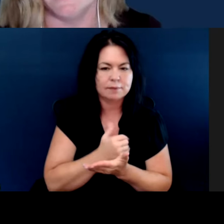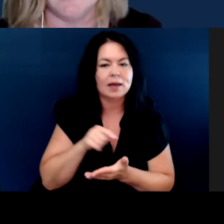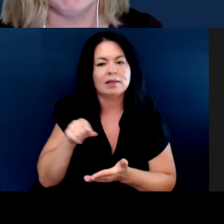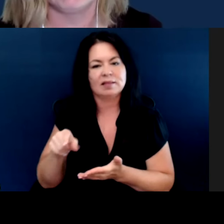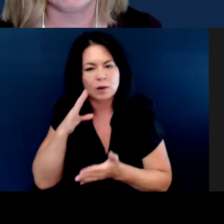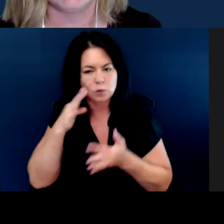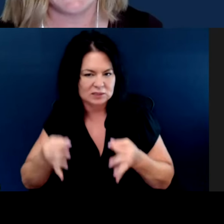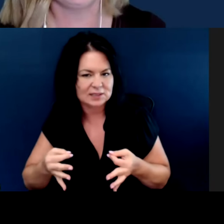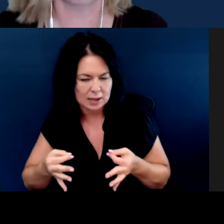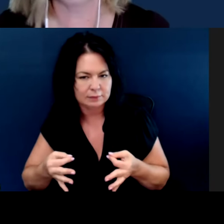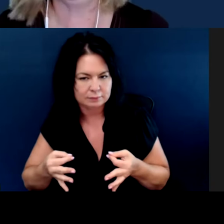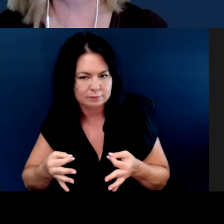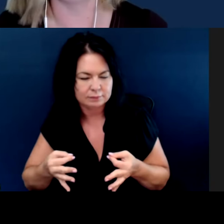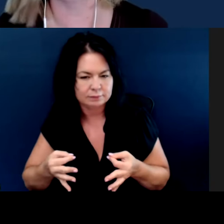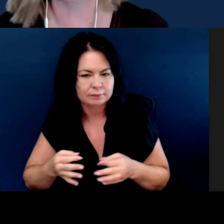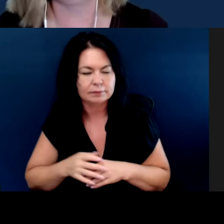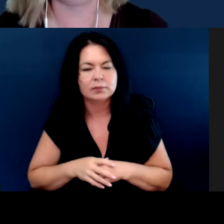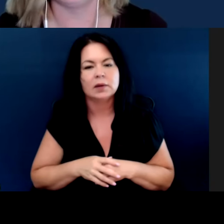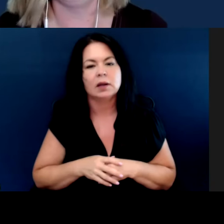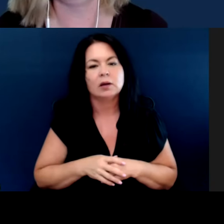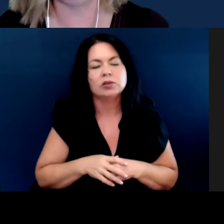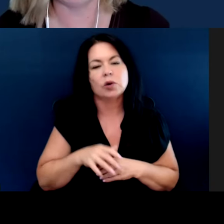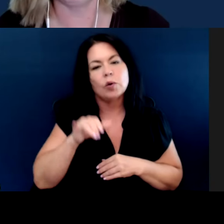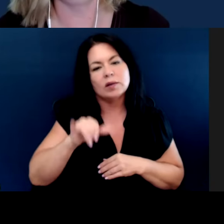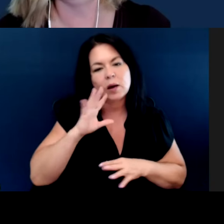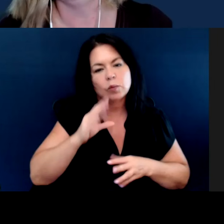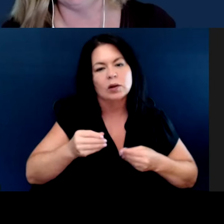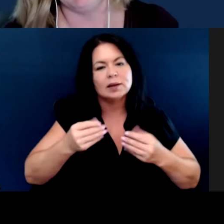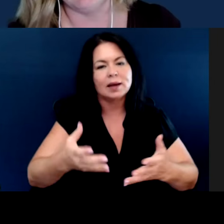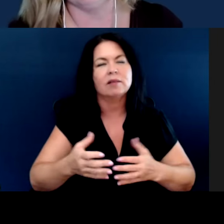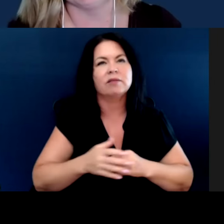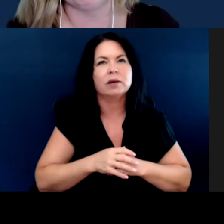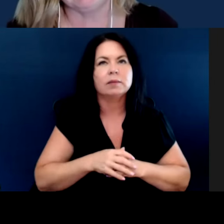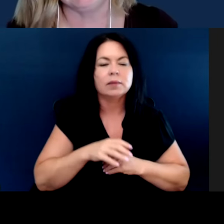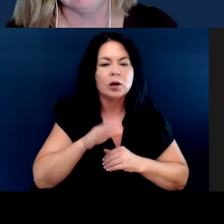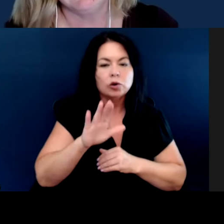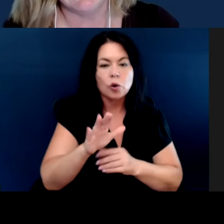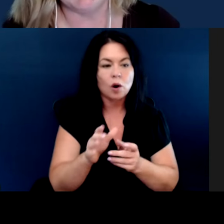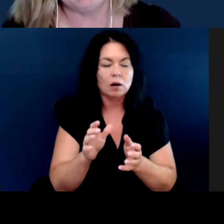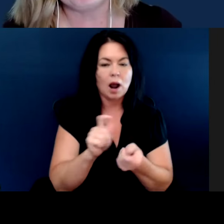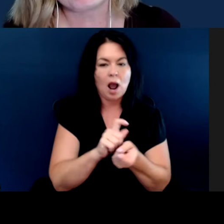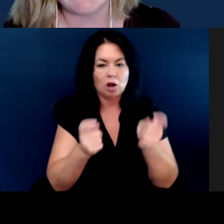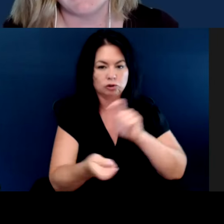gross income. Kind of getting in the weeds there, but just to kind of give you some background on how this is pulled.